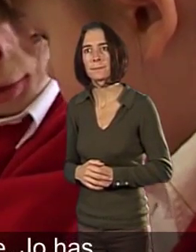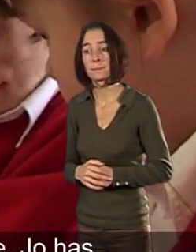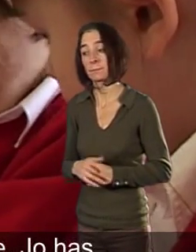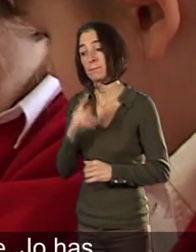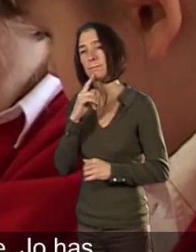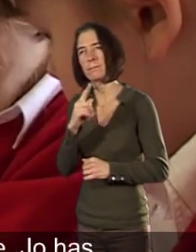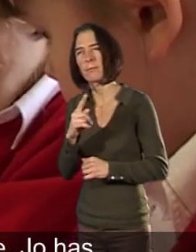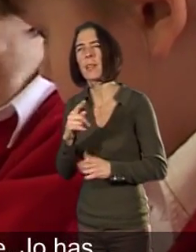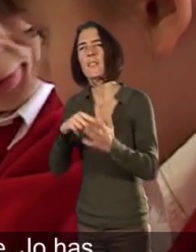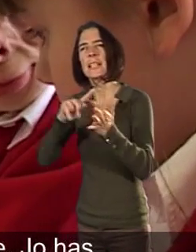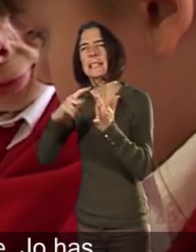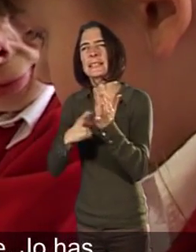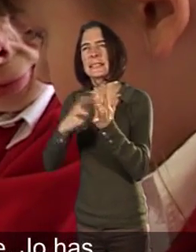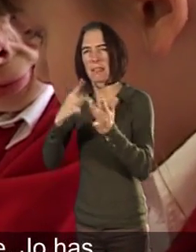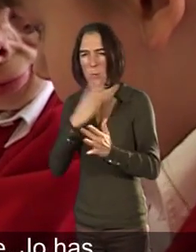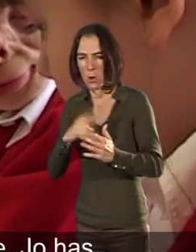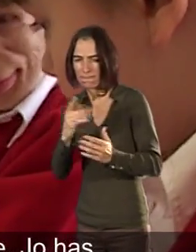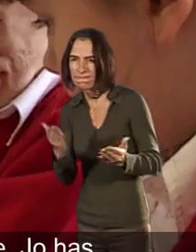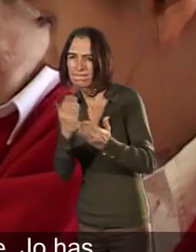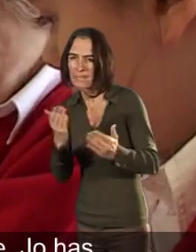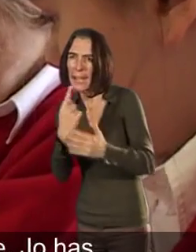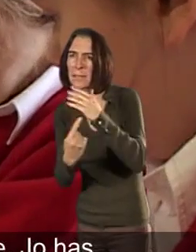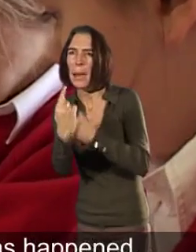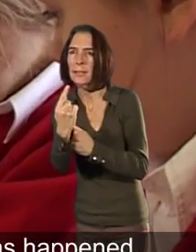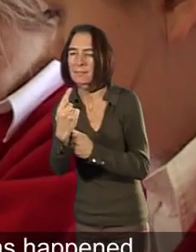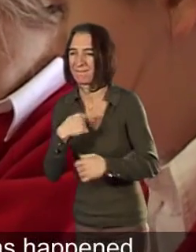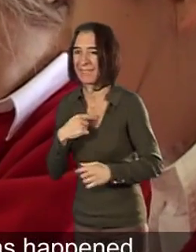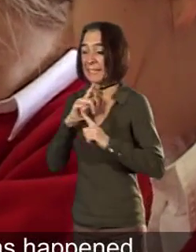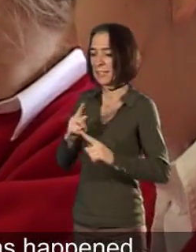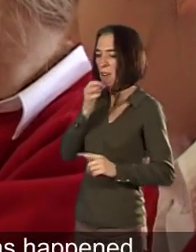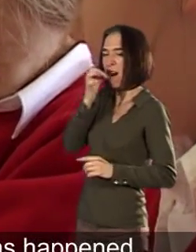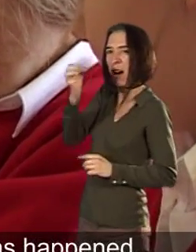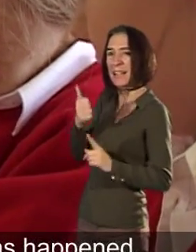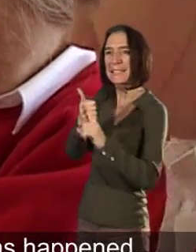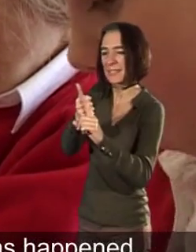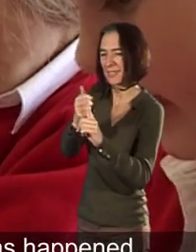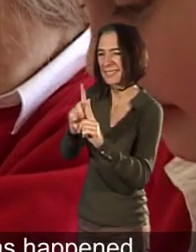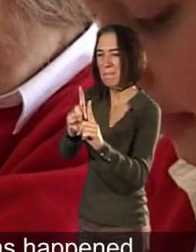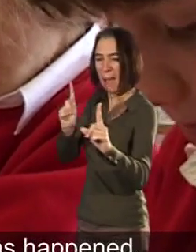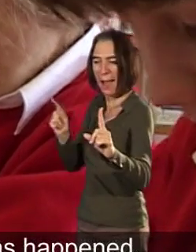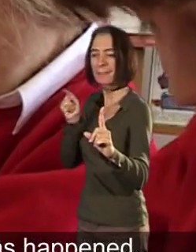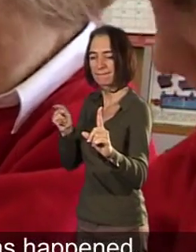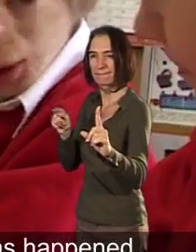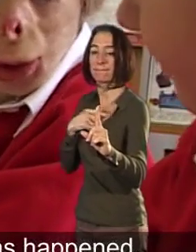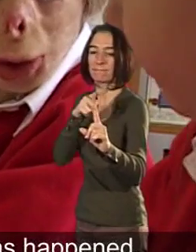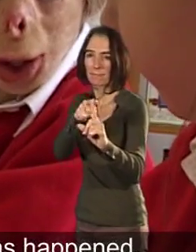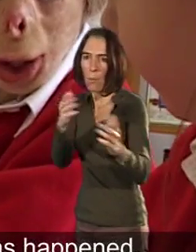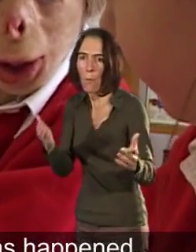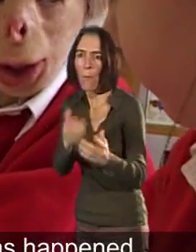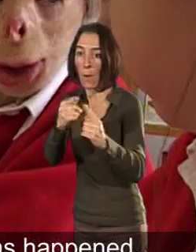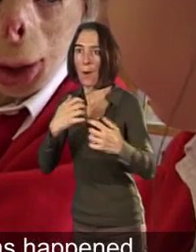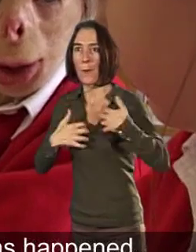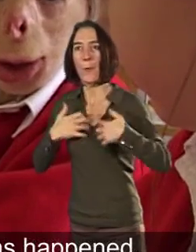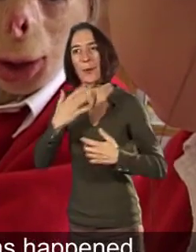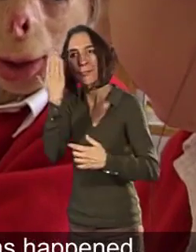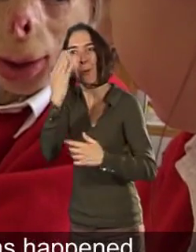To encourage Terry's independence, Jo has asked her teaching assistant to step back from one-to-one support. As this has happened, Terry's enthusiasm